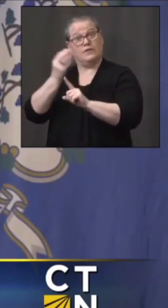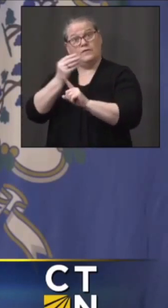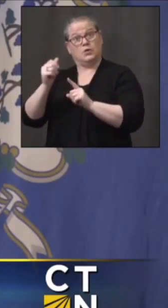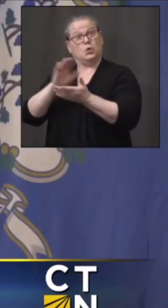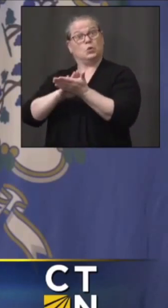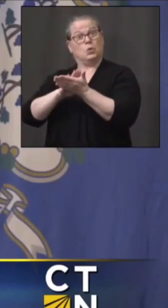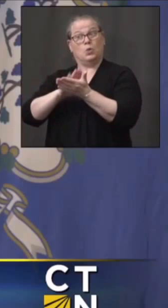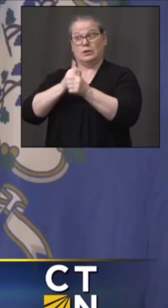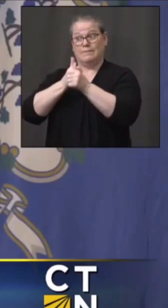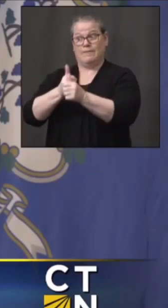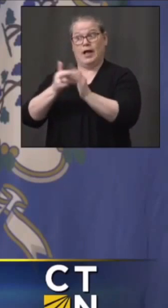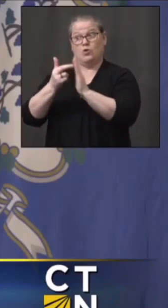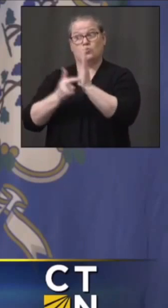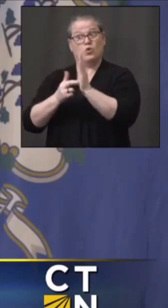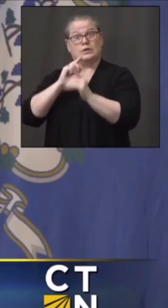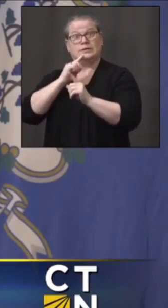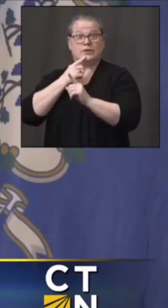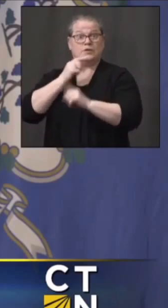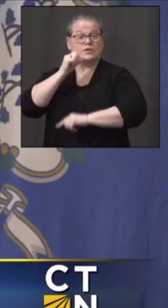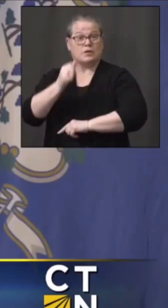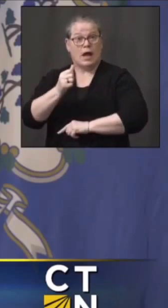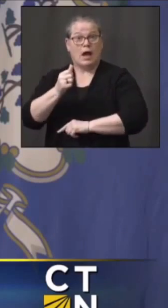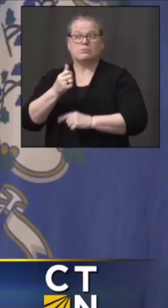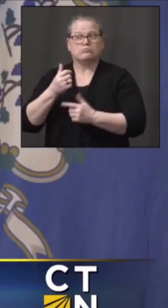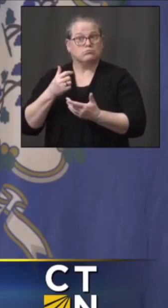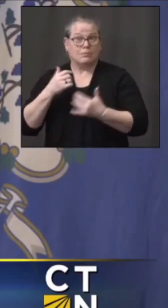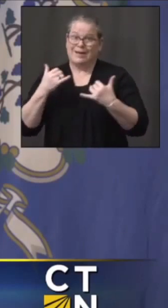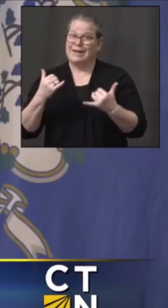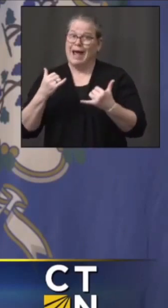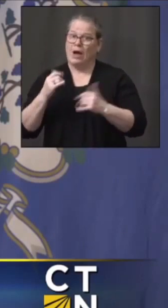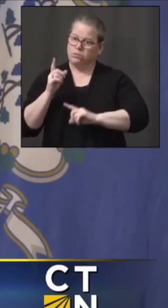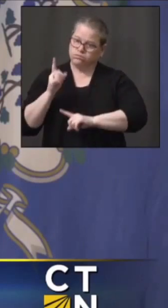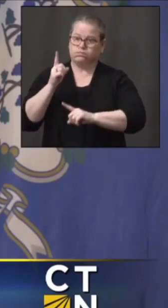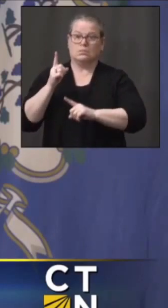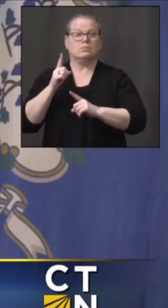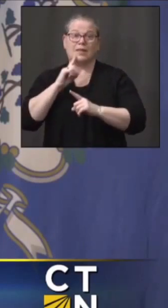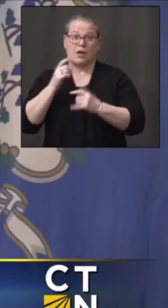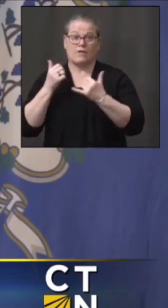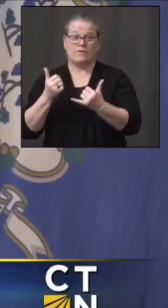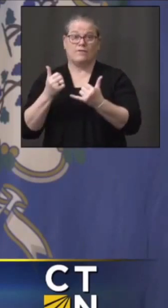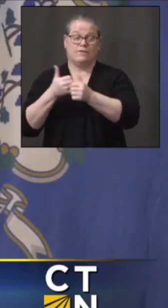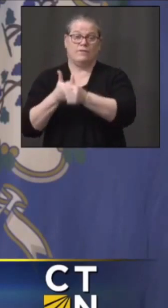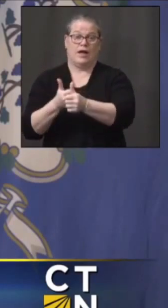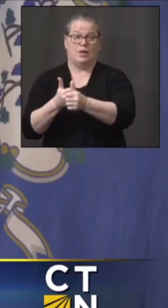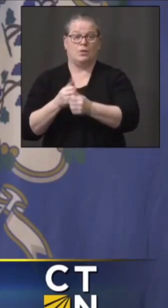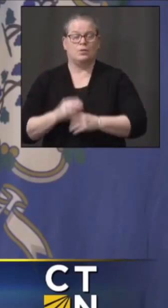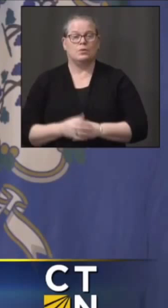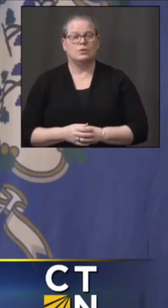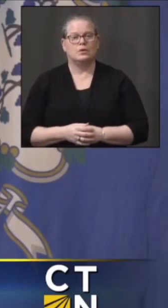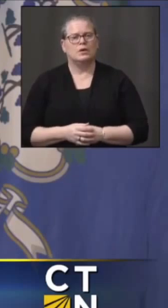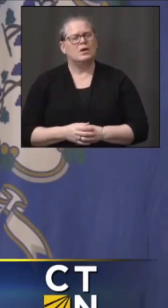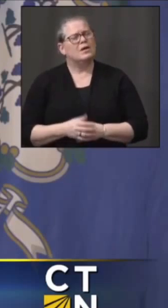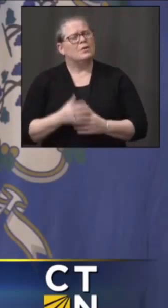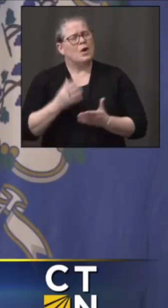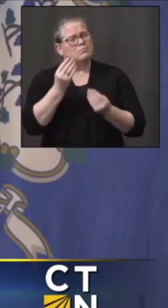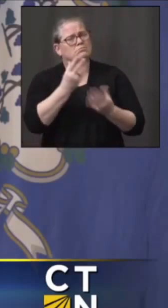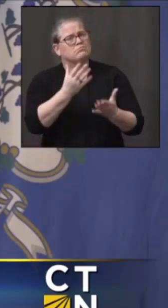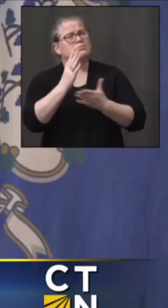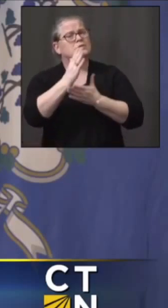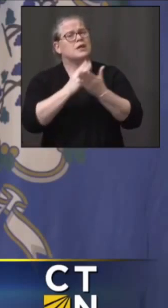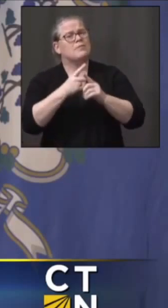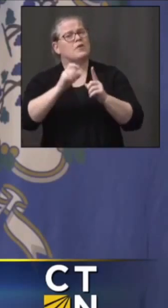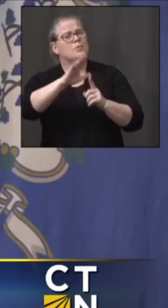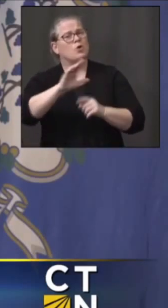now. Now, there are some within your own party who are calling on you to do more when it comes to